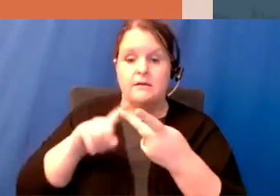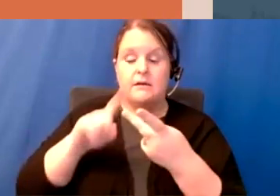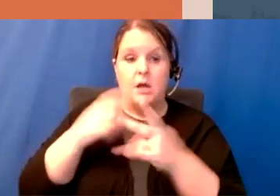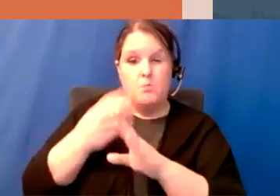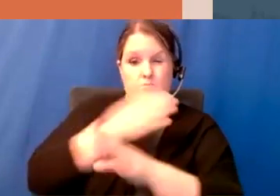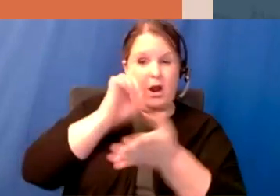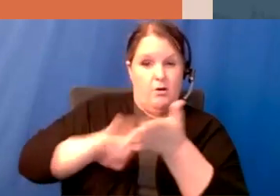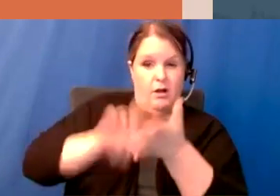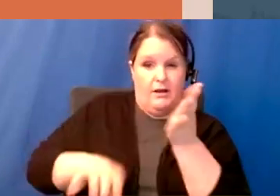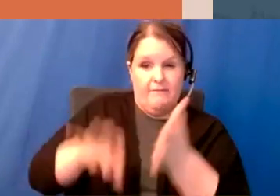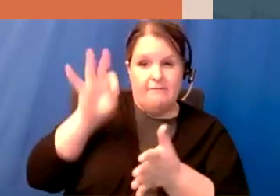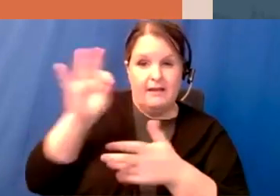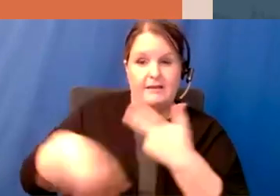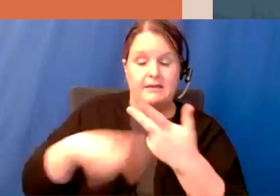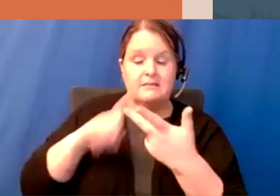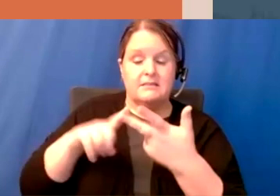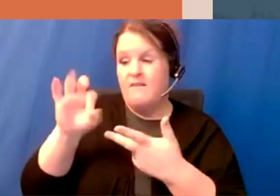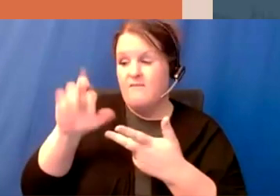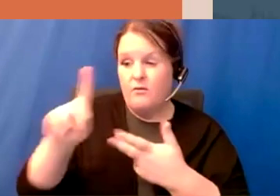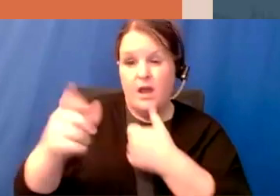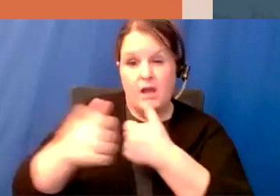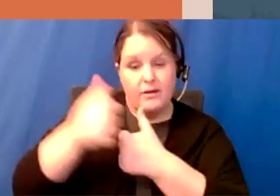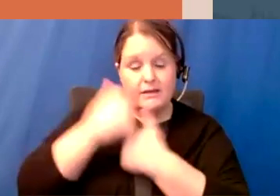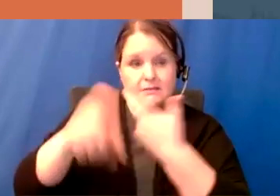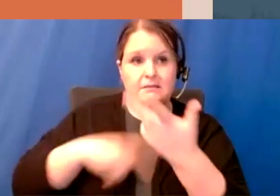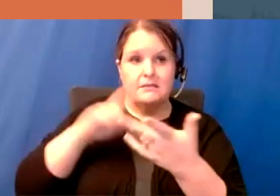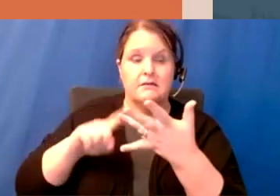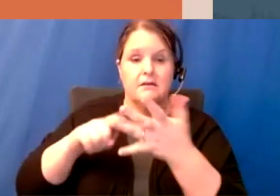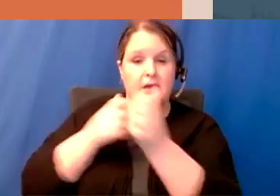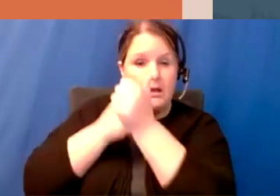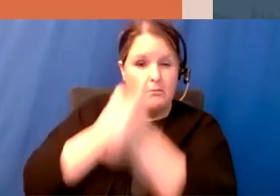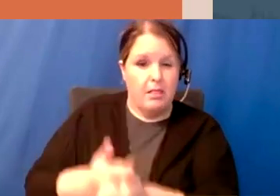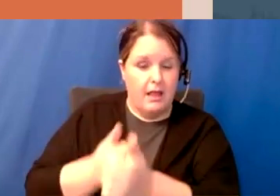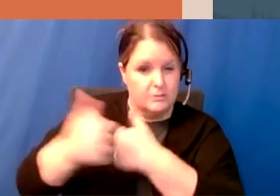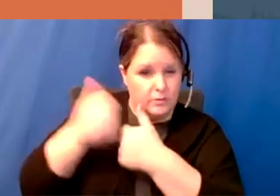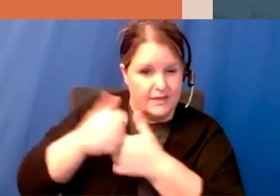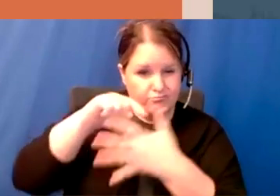audit findings, fraud risks, compliance risks. They need to be evaluating all of those.